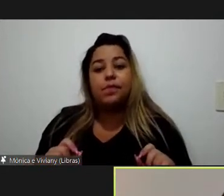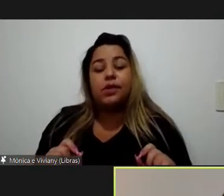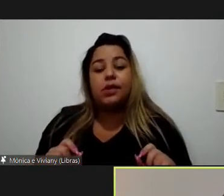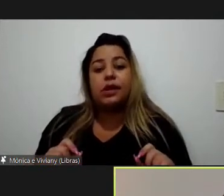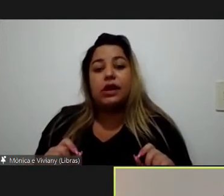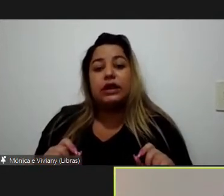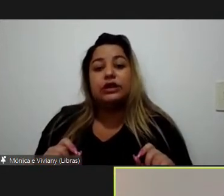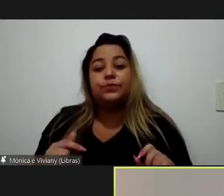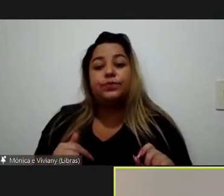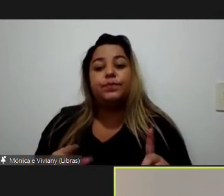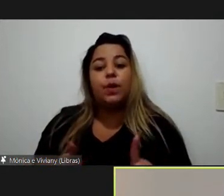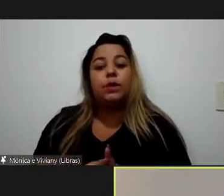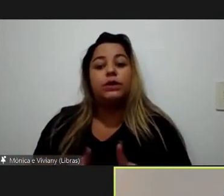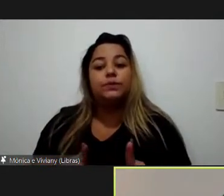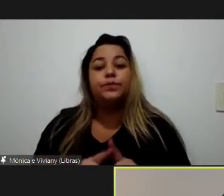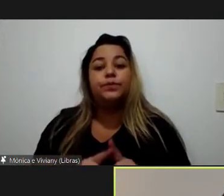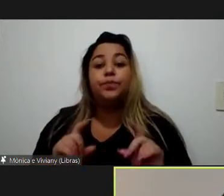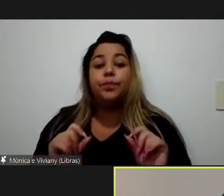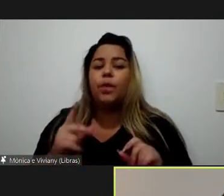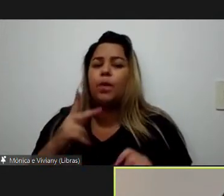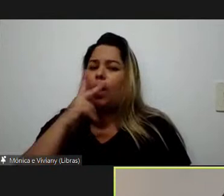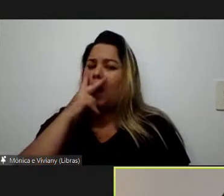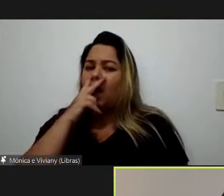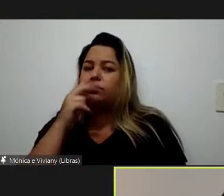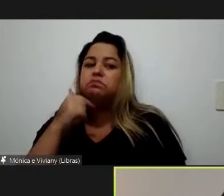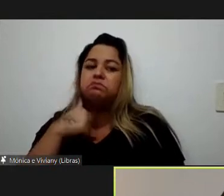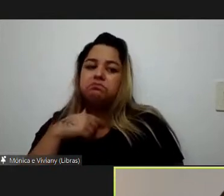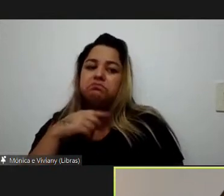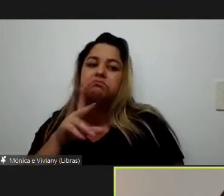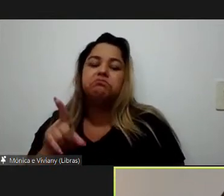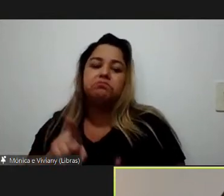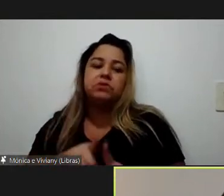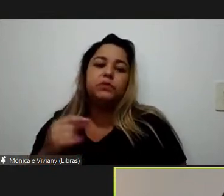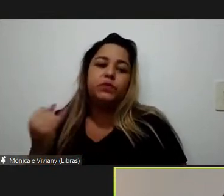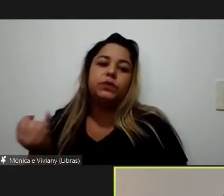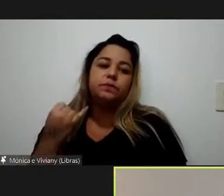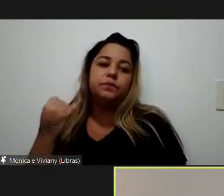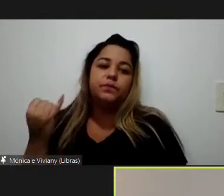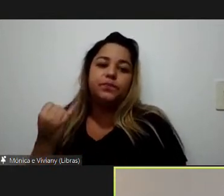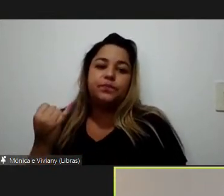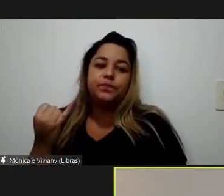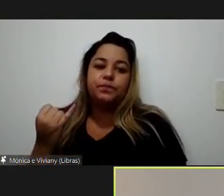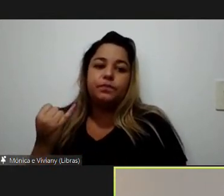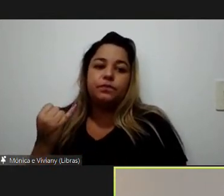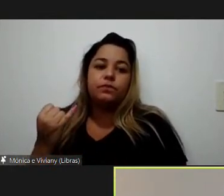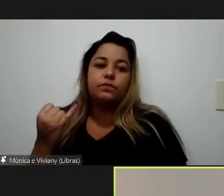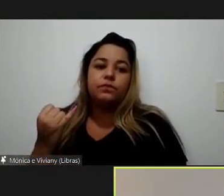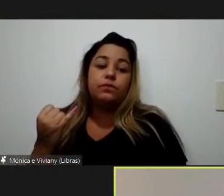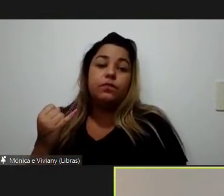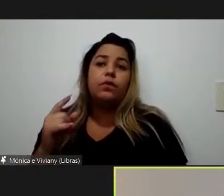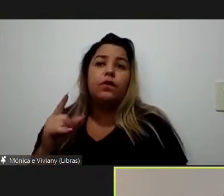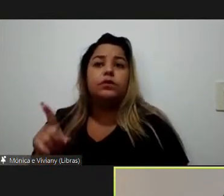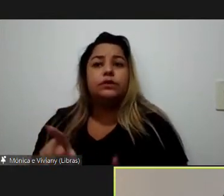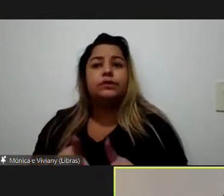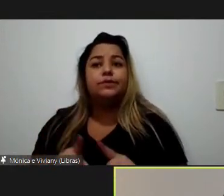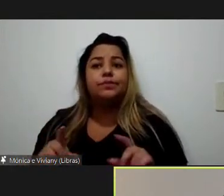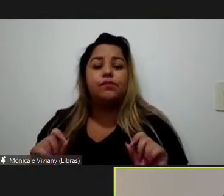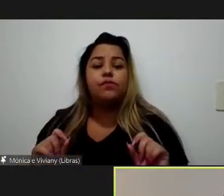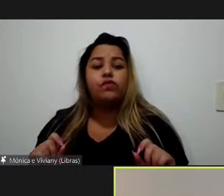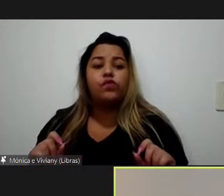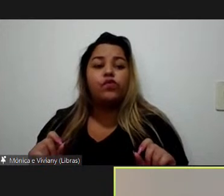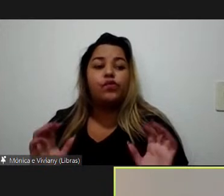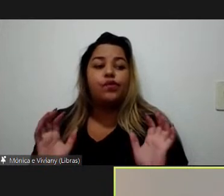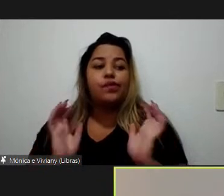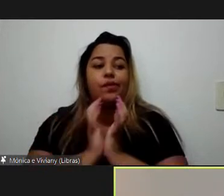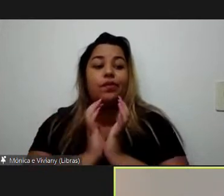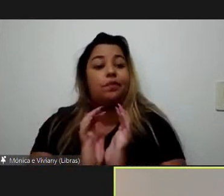think here it is also really important to stress the importance of interprofessional, multi-professional work, and